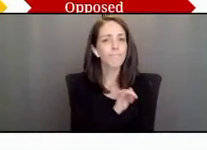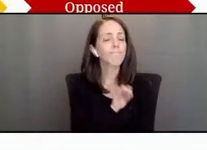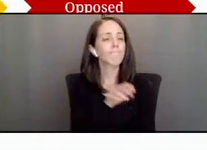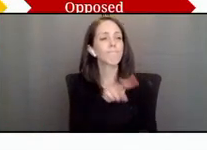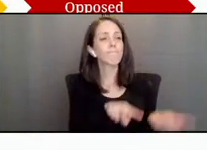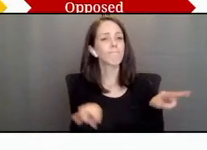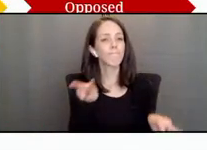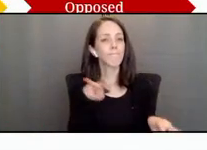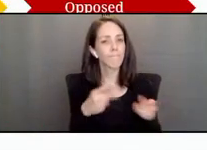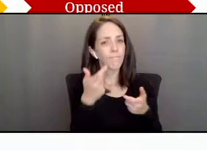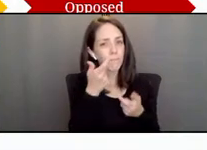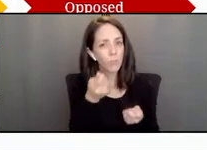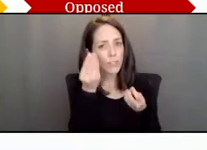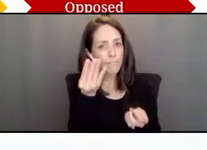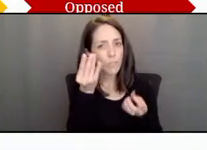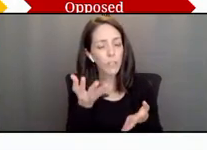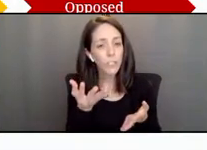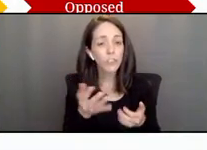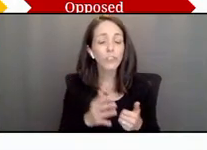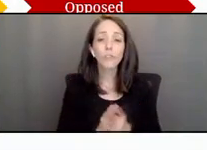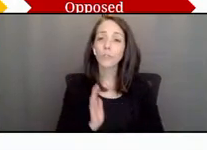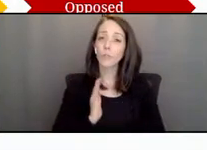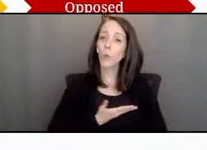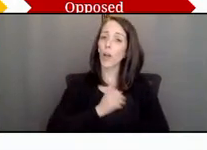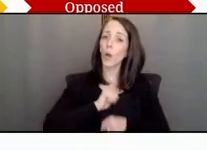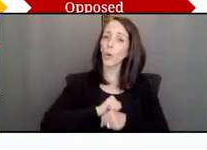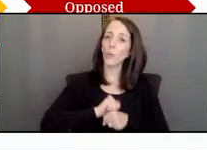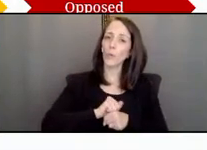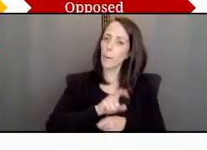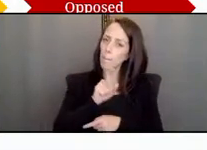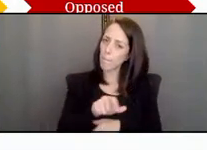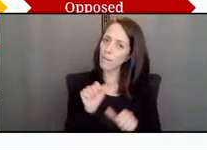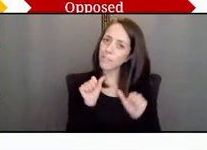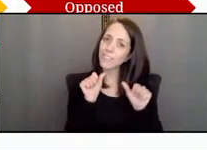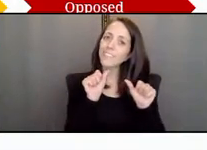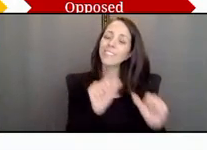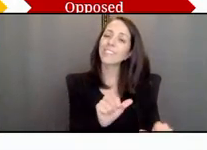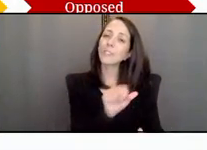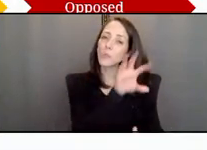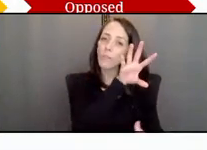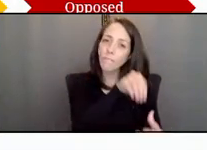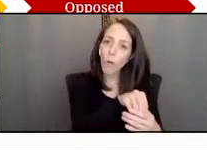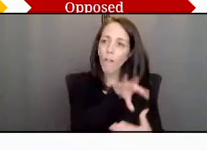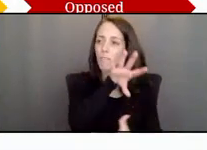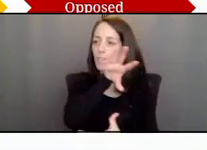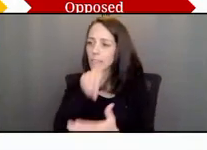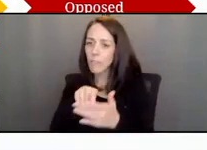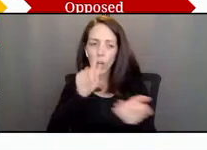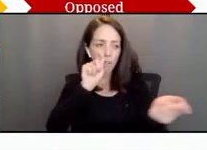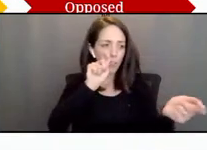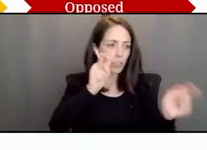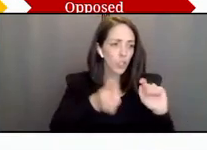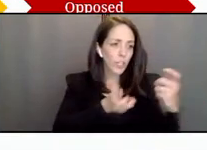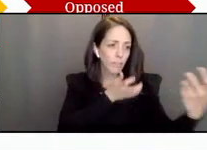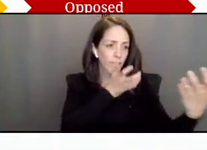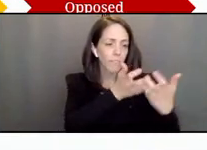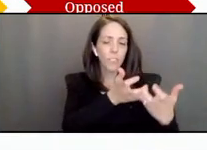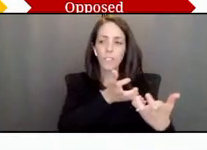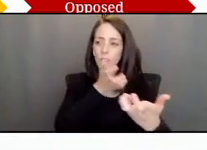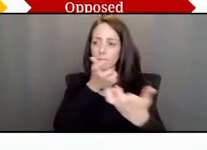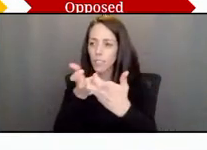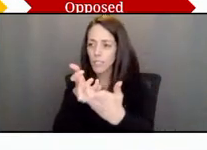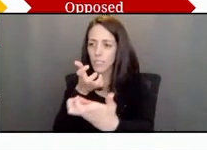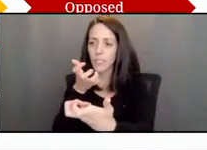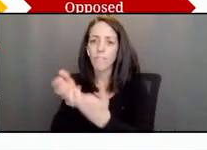And so the work of our Vaccine Equity Committee must continue to evolve to fit the vaccination landscape. When we entered the space in